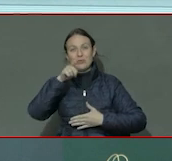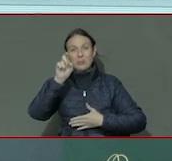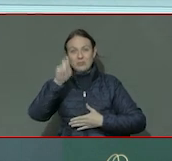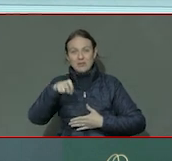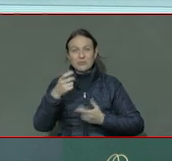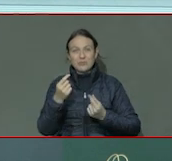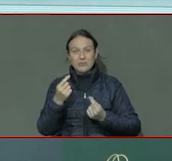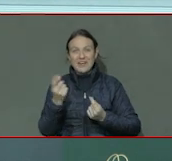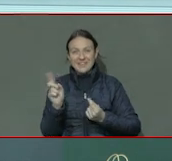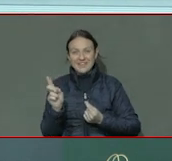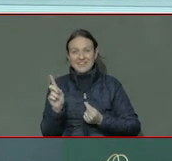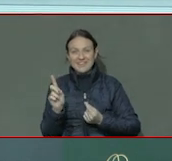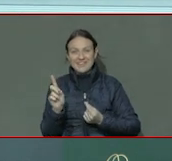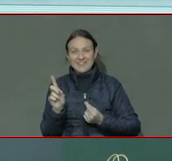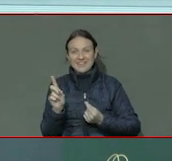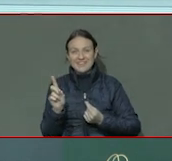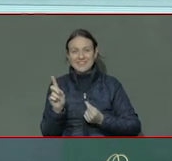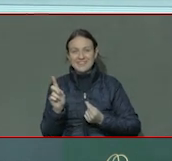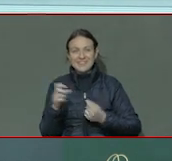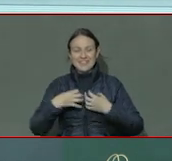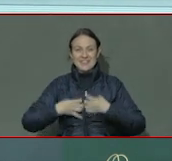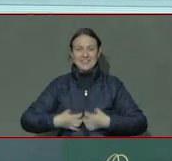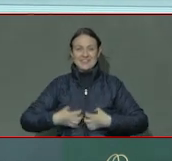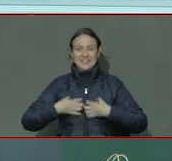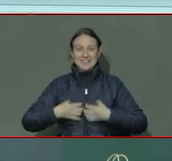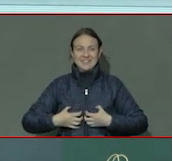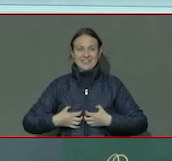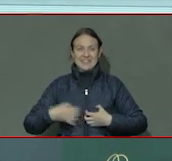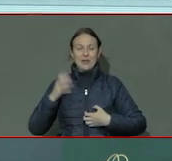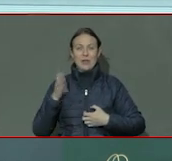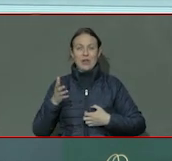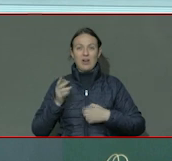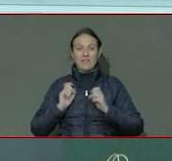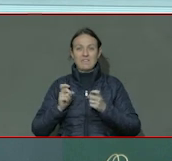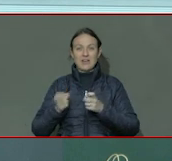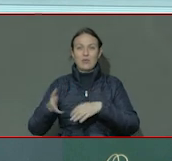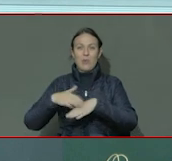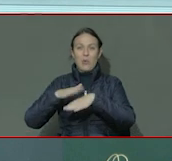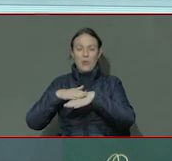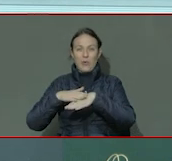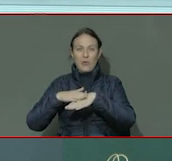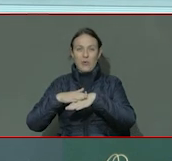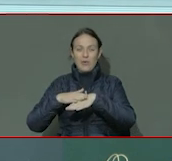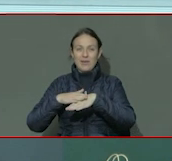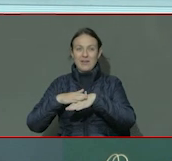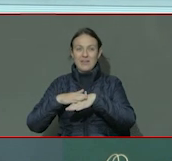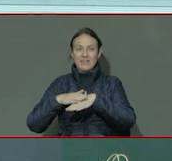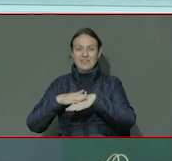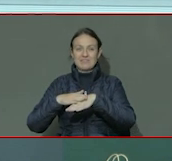be an increase in our, I just want to make sure, it doesn't state here